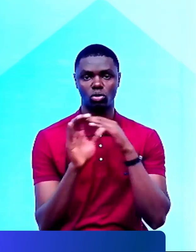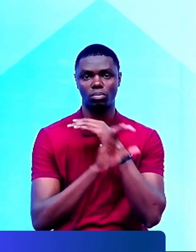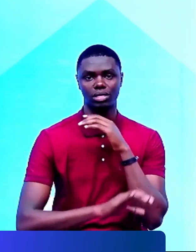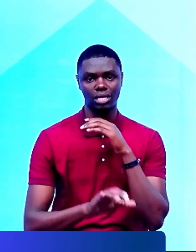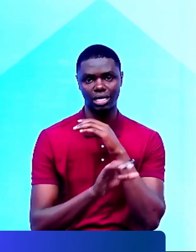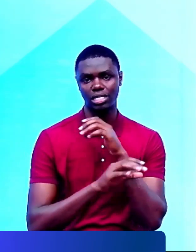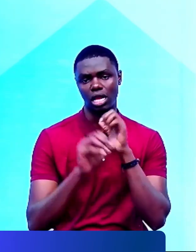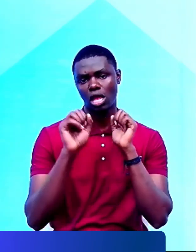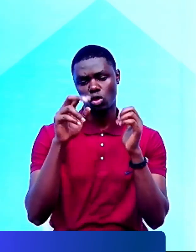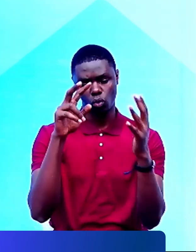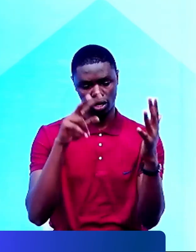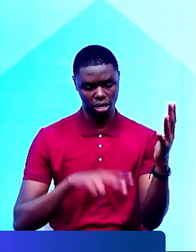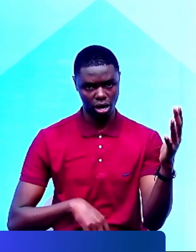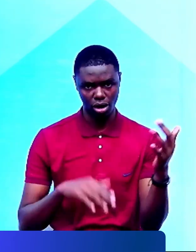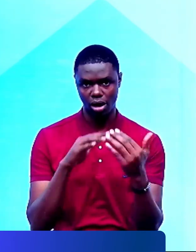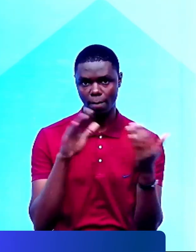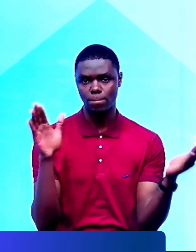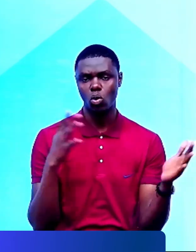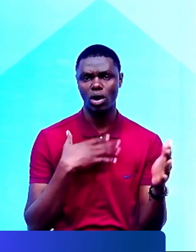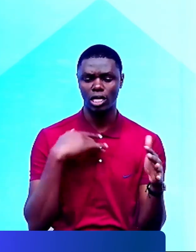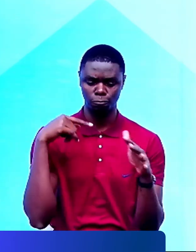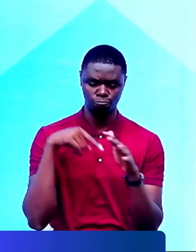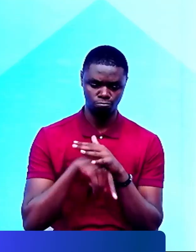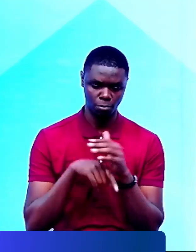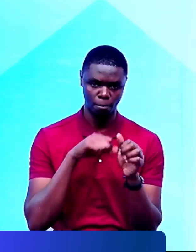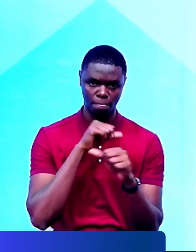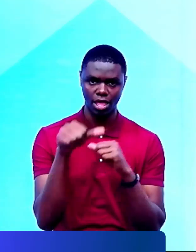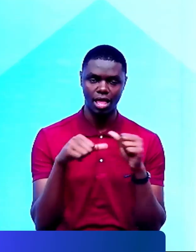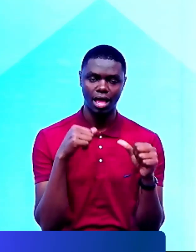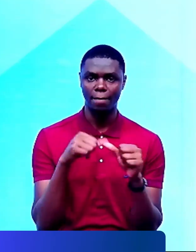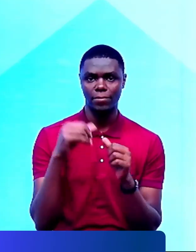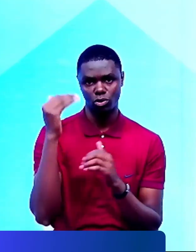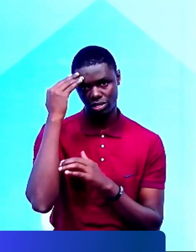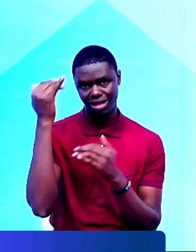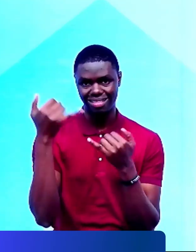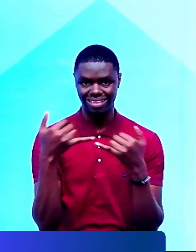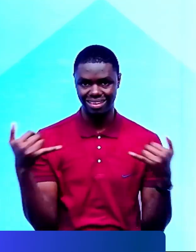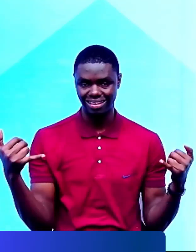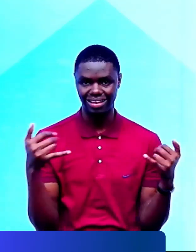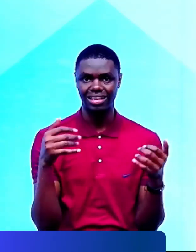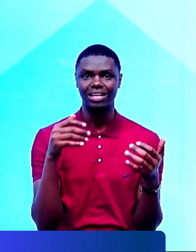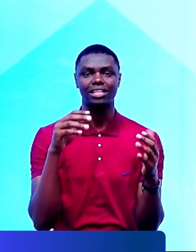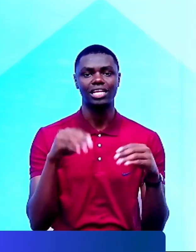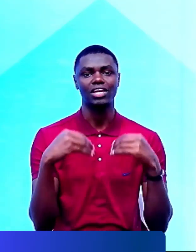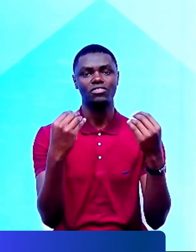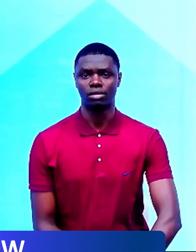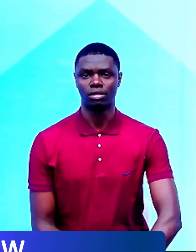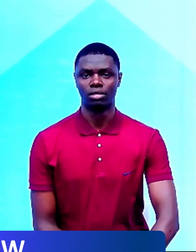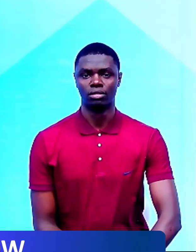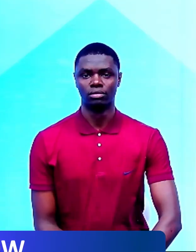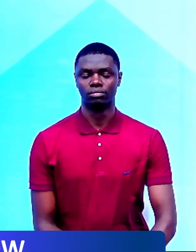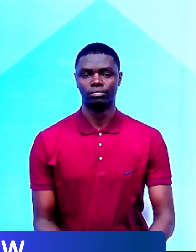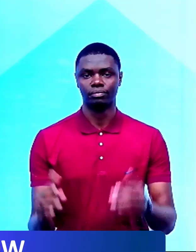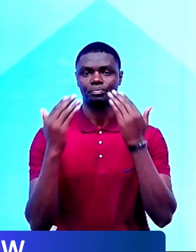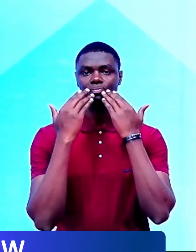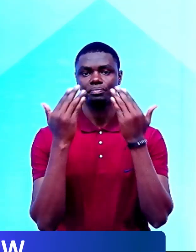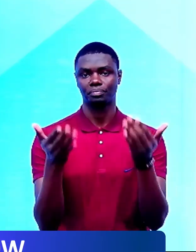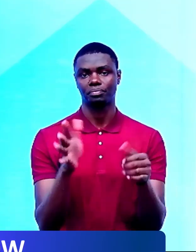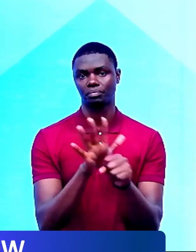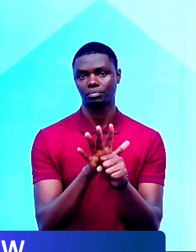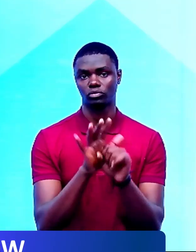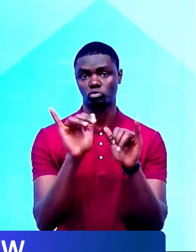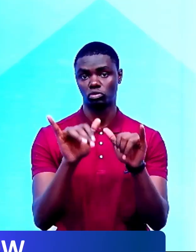you can get to read more and in depth about the headlines which I've just given you. Thank you so much